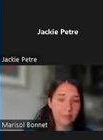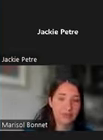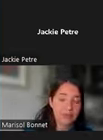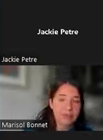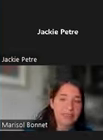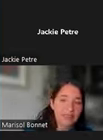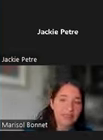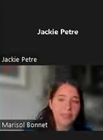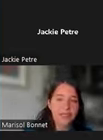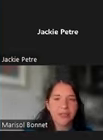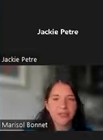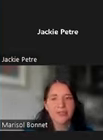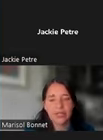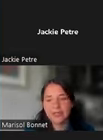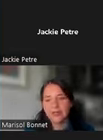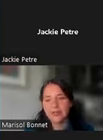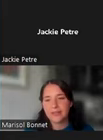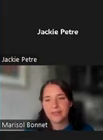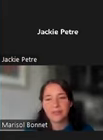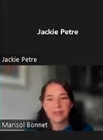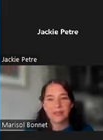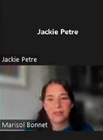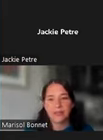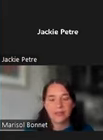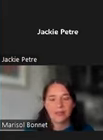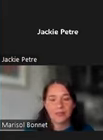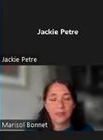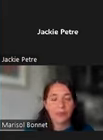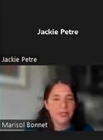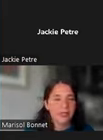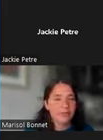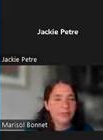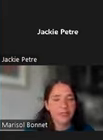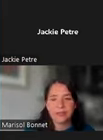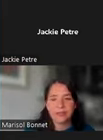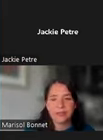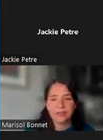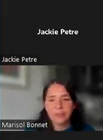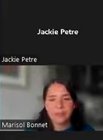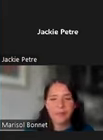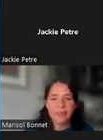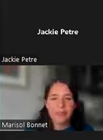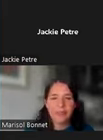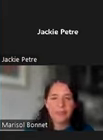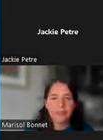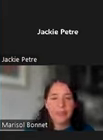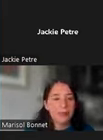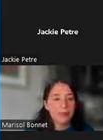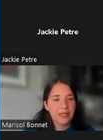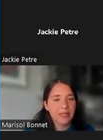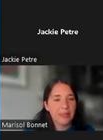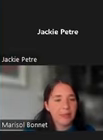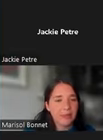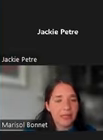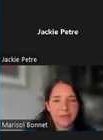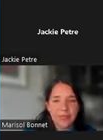really reflects the needs, the priorities, the challenges, and the vision of all Puerto Ricans for their energy system. So people